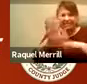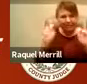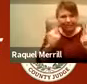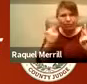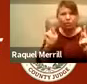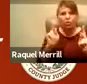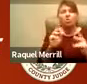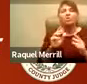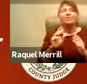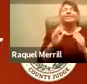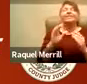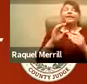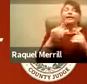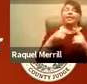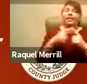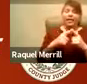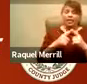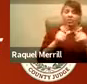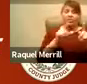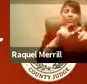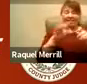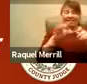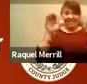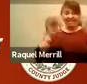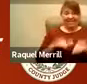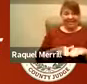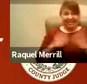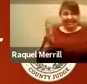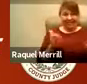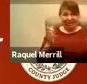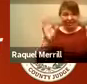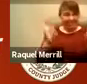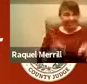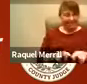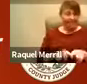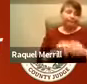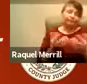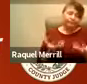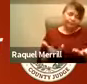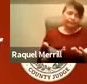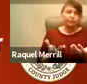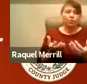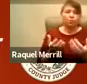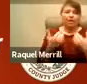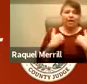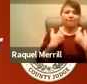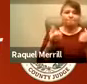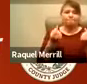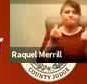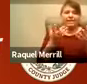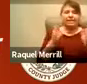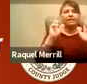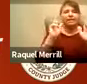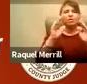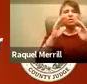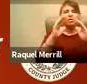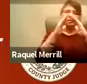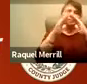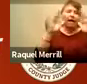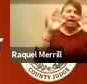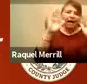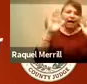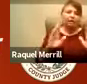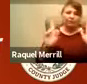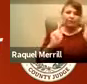we found out is that, the valley is home to a lot of households and rooftops